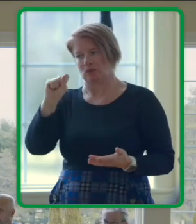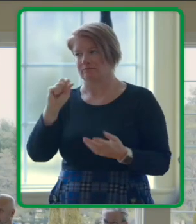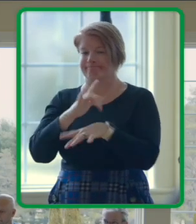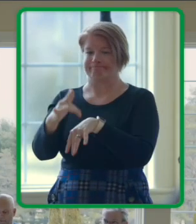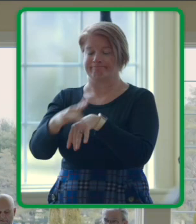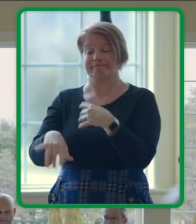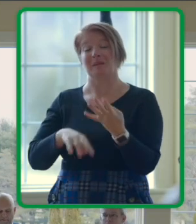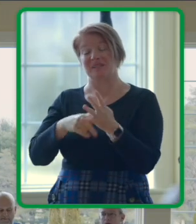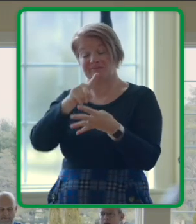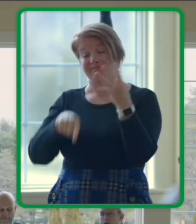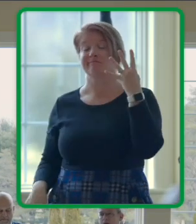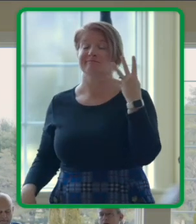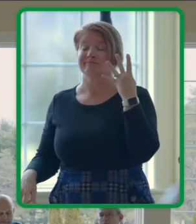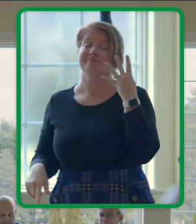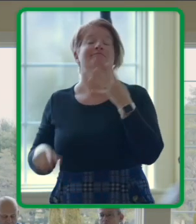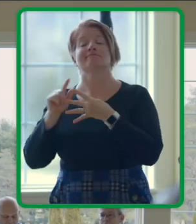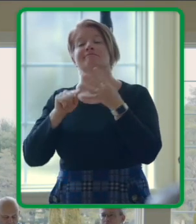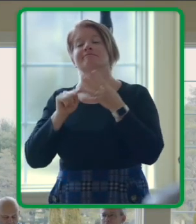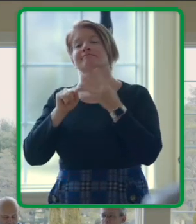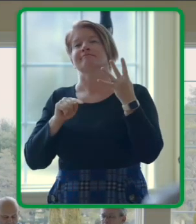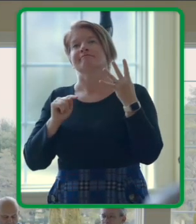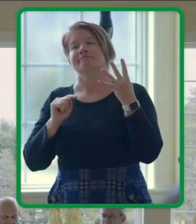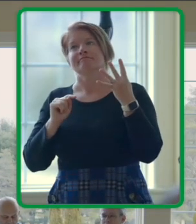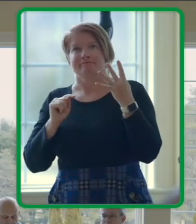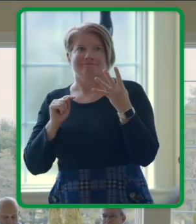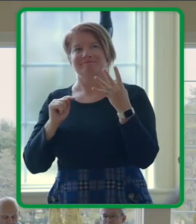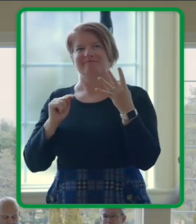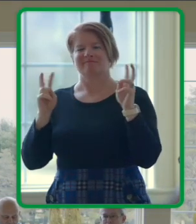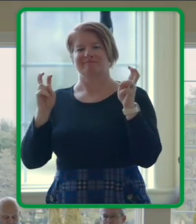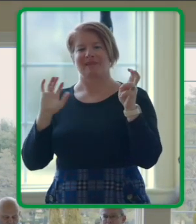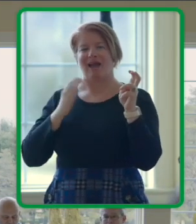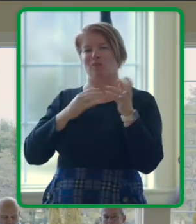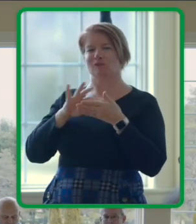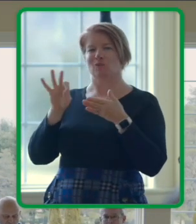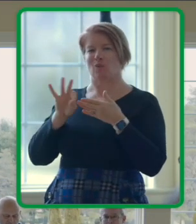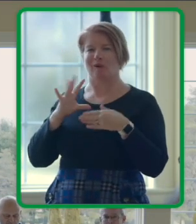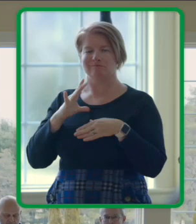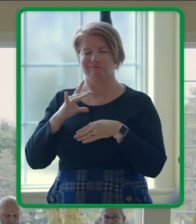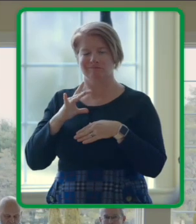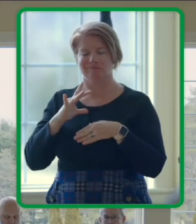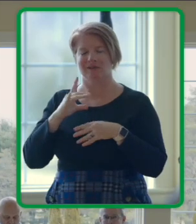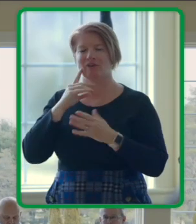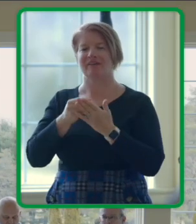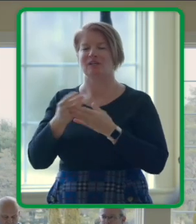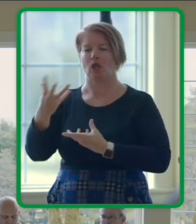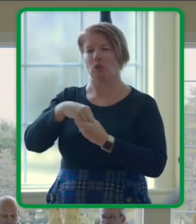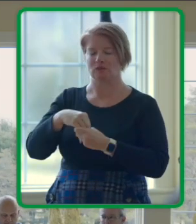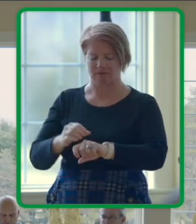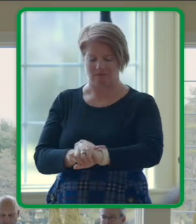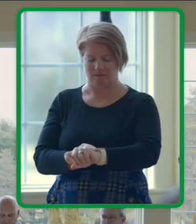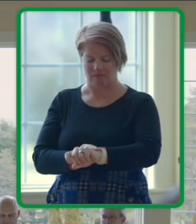So those are 4 numbers that kind of are on our scoreboard in terms of financial inclusion.